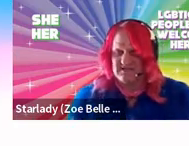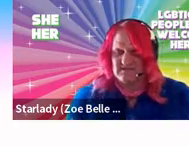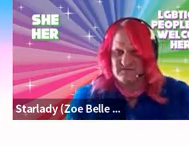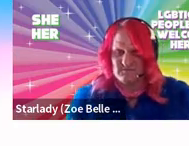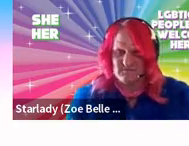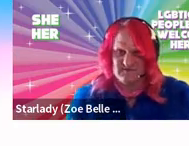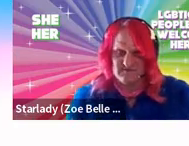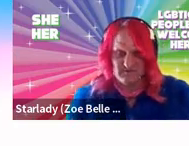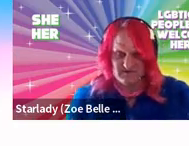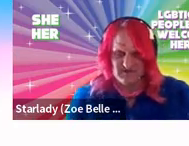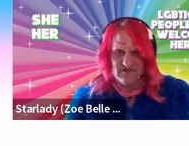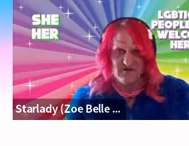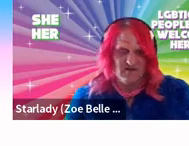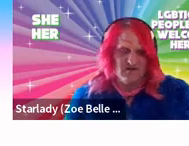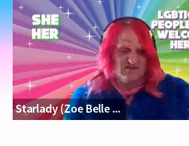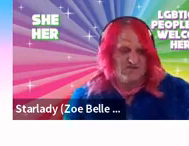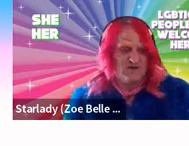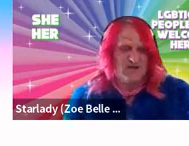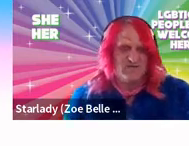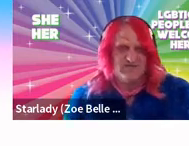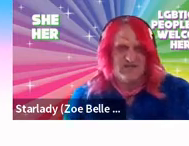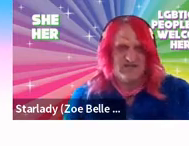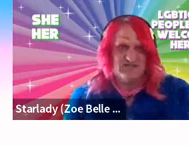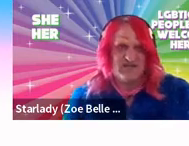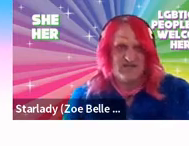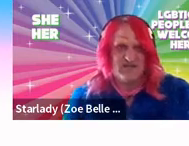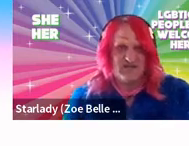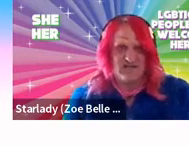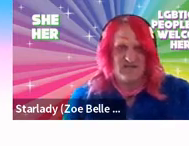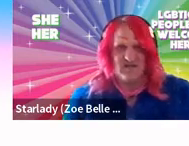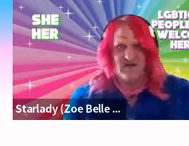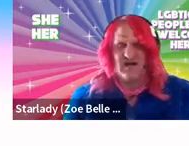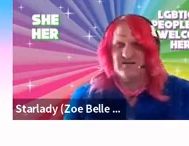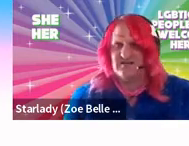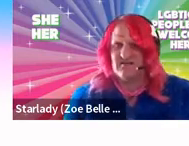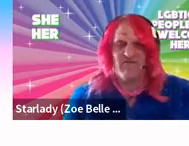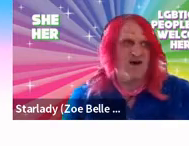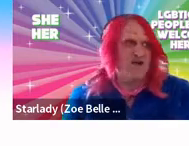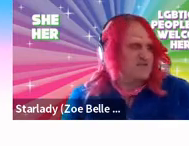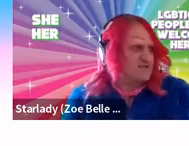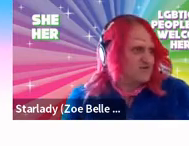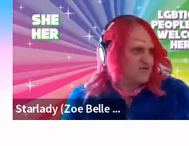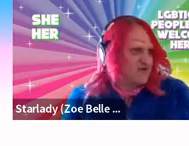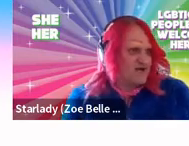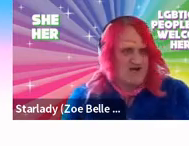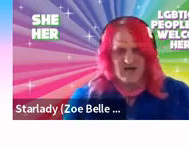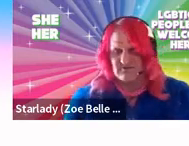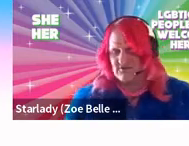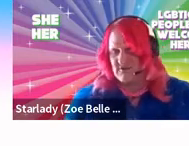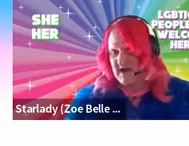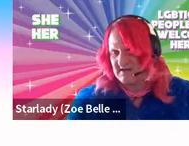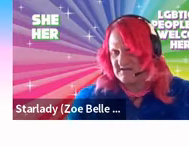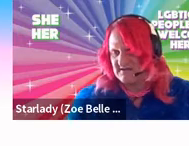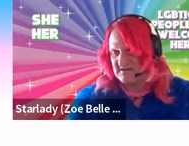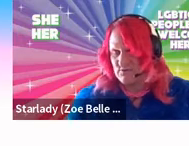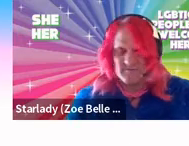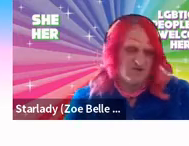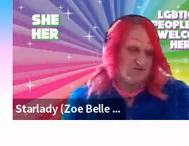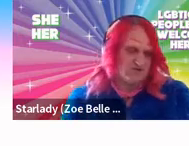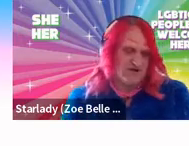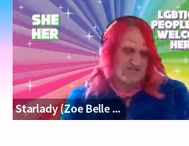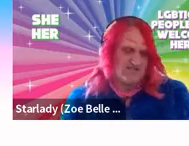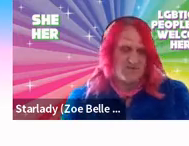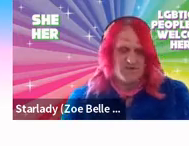human service provision. So my name's Starlady. I identify as a queer,